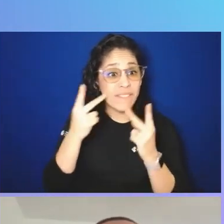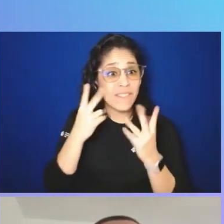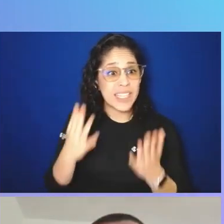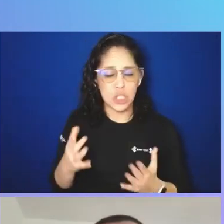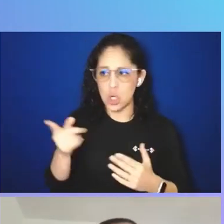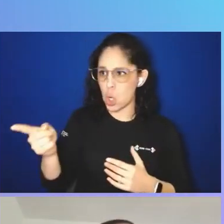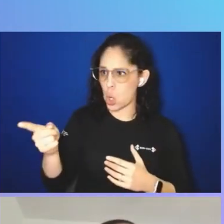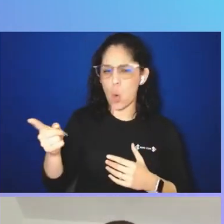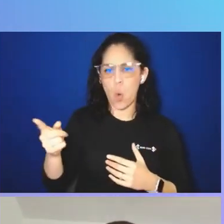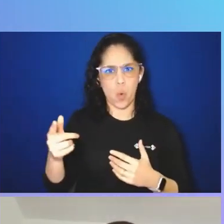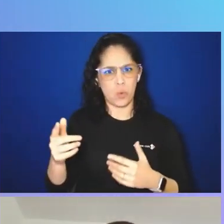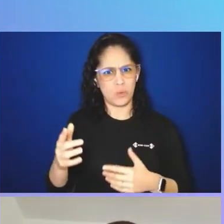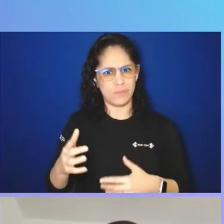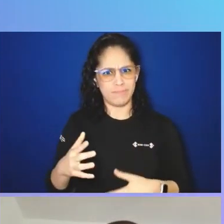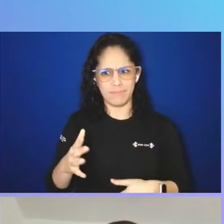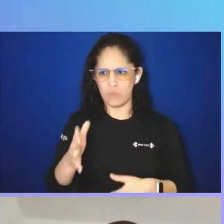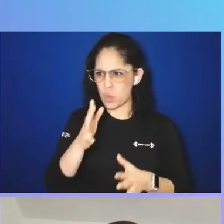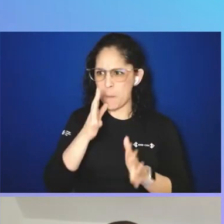it's inaccessible.